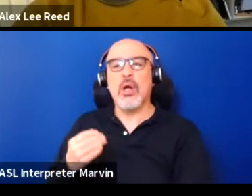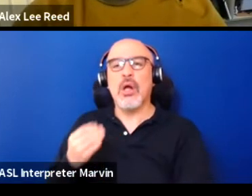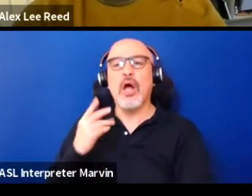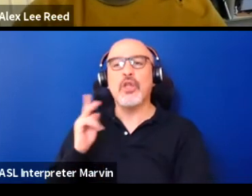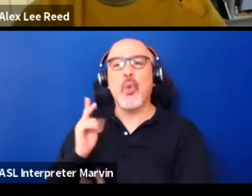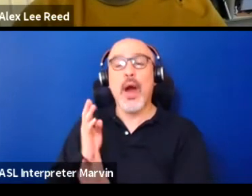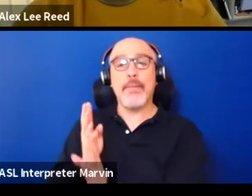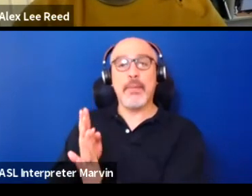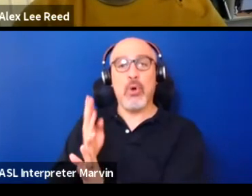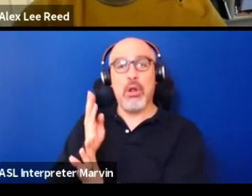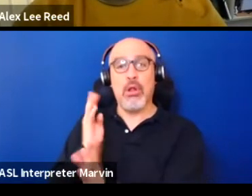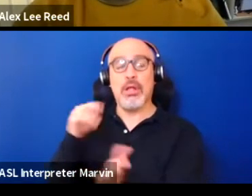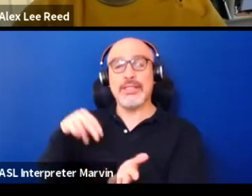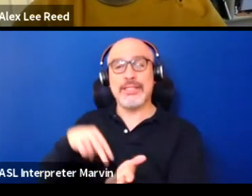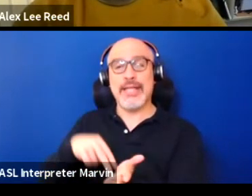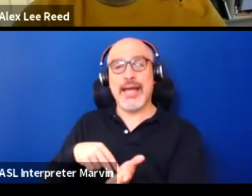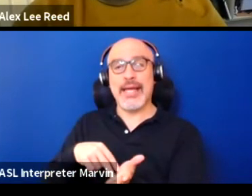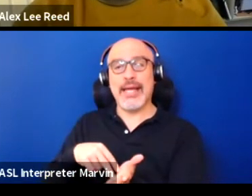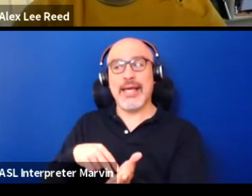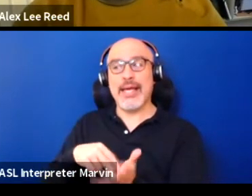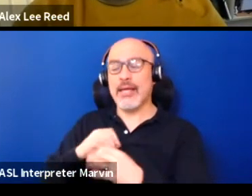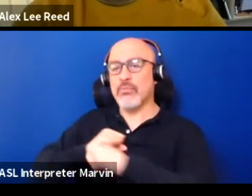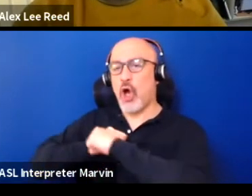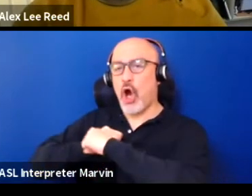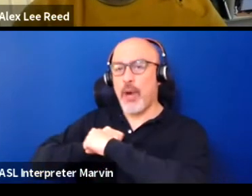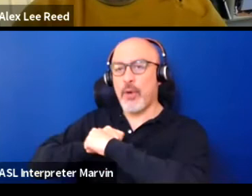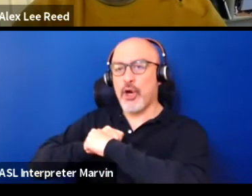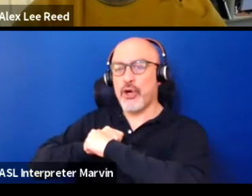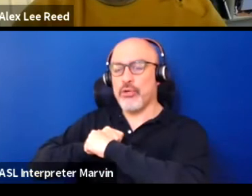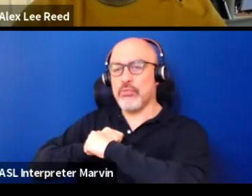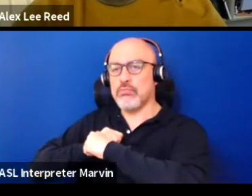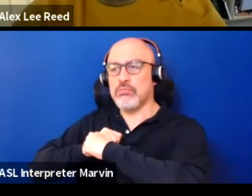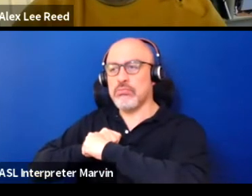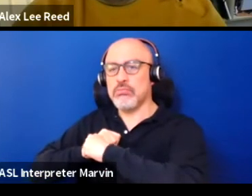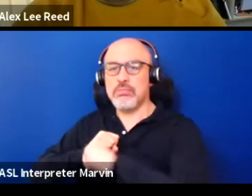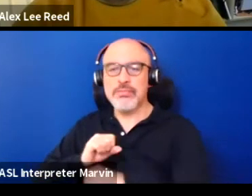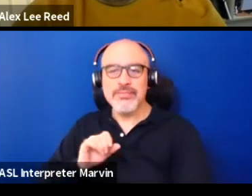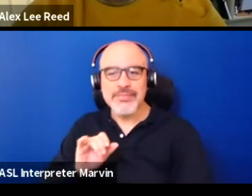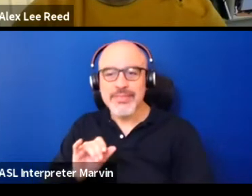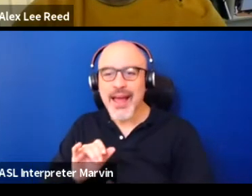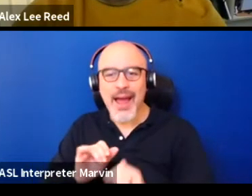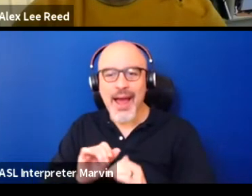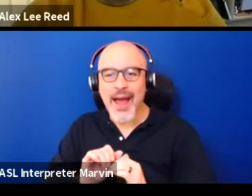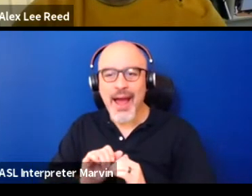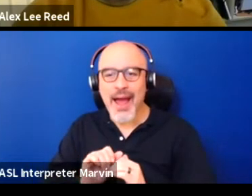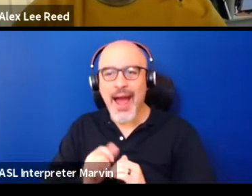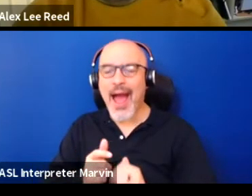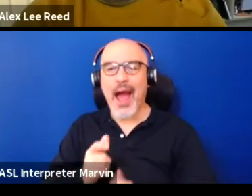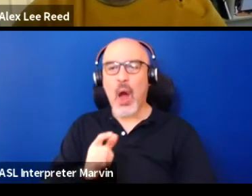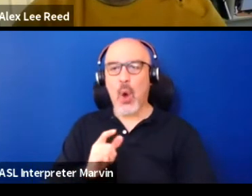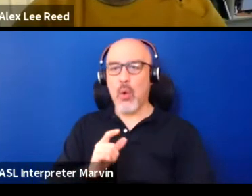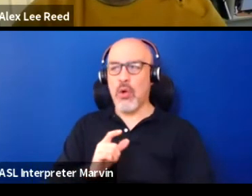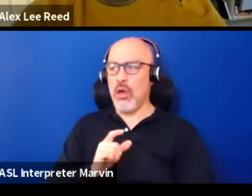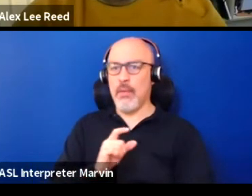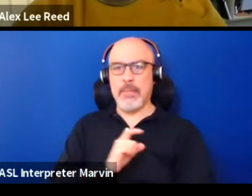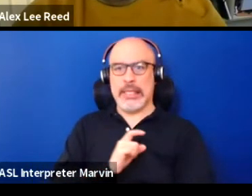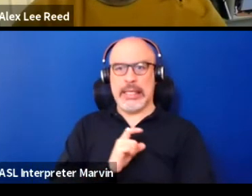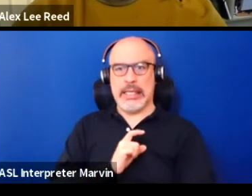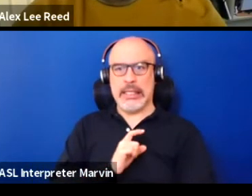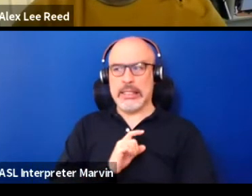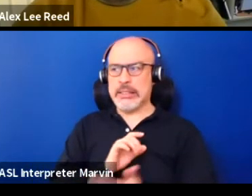these places, armored. I mean, it's like that how our police have become